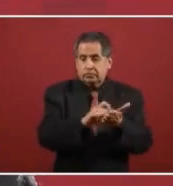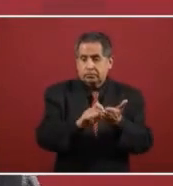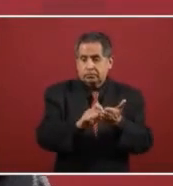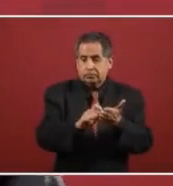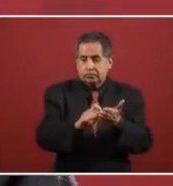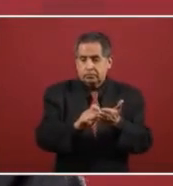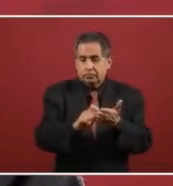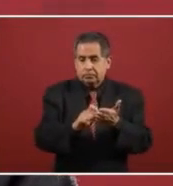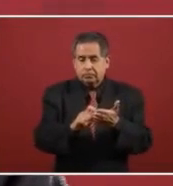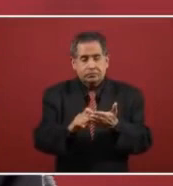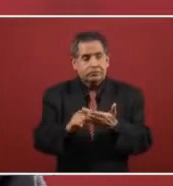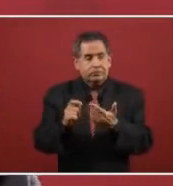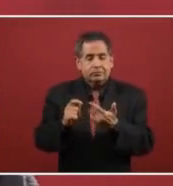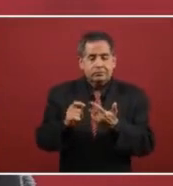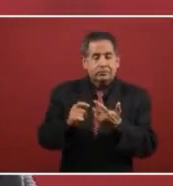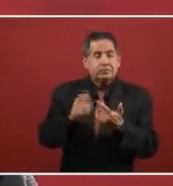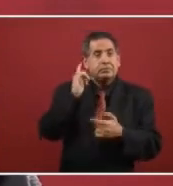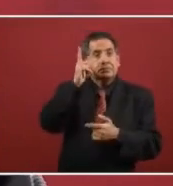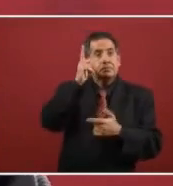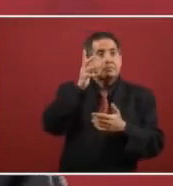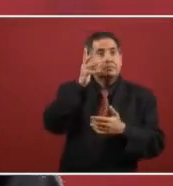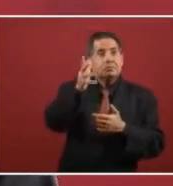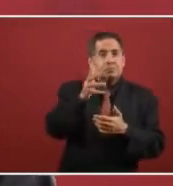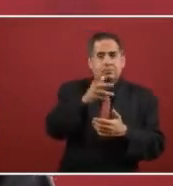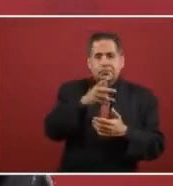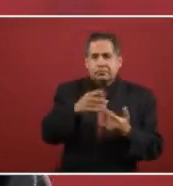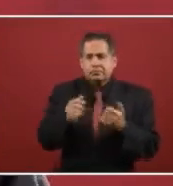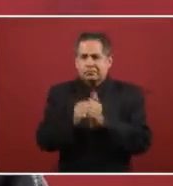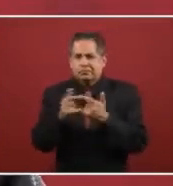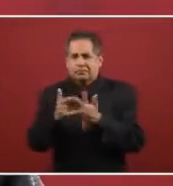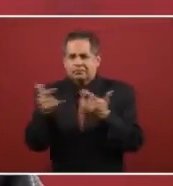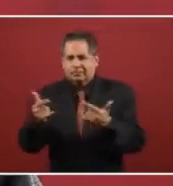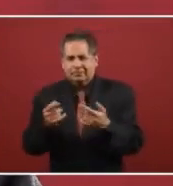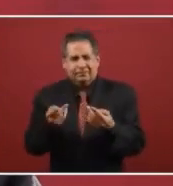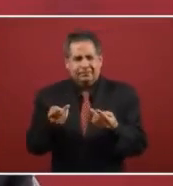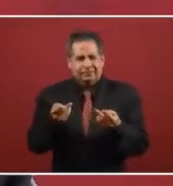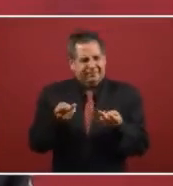called, and he did between